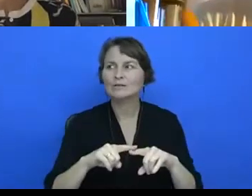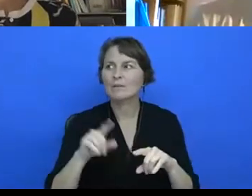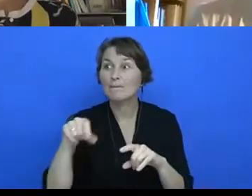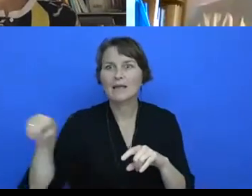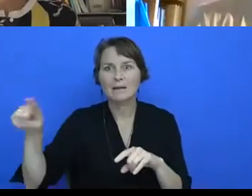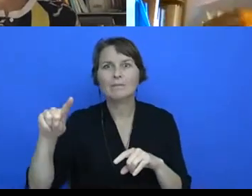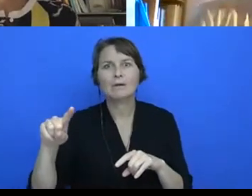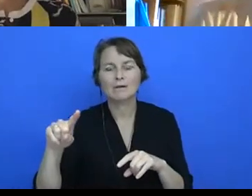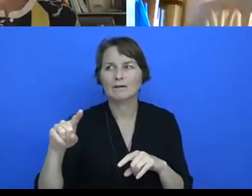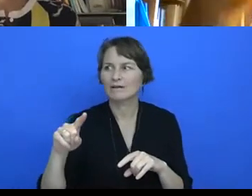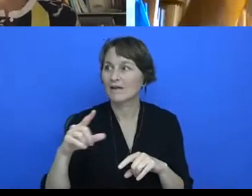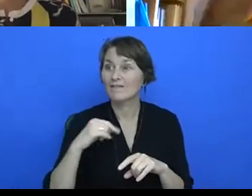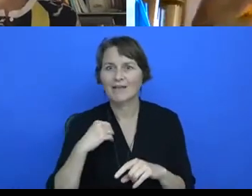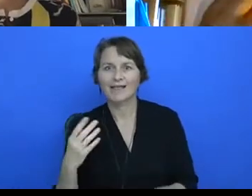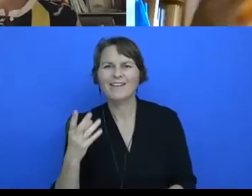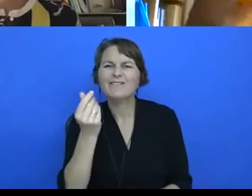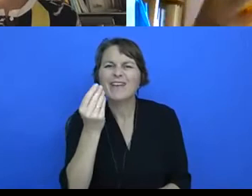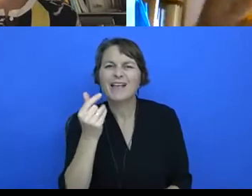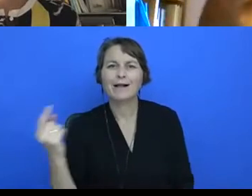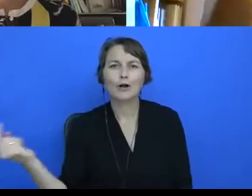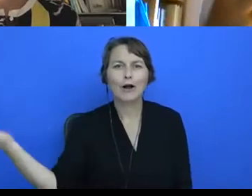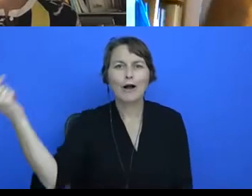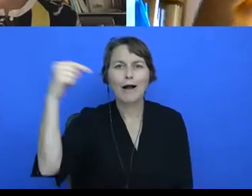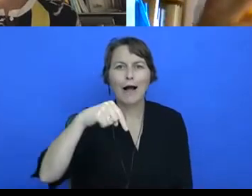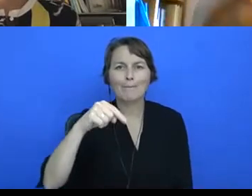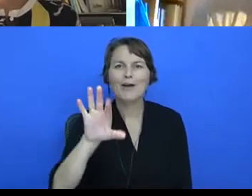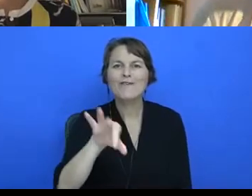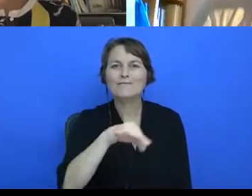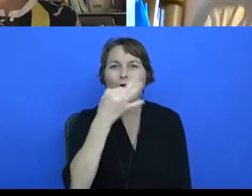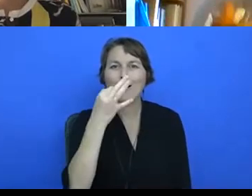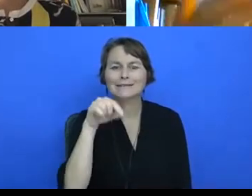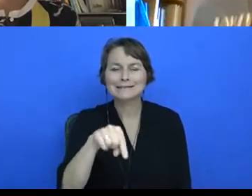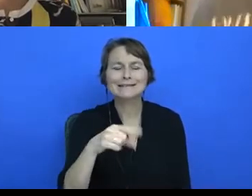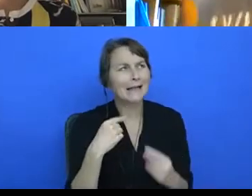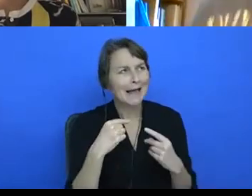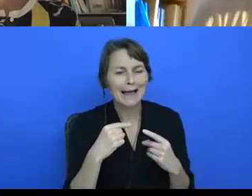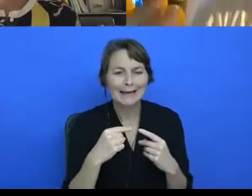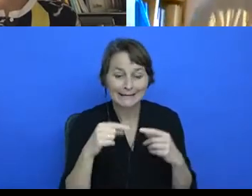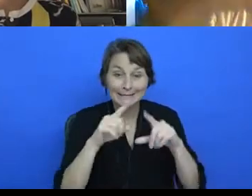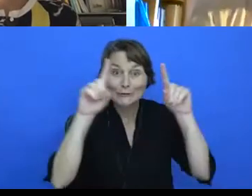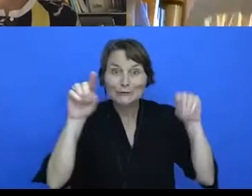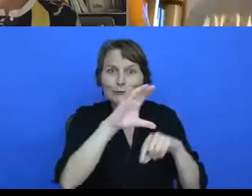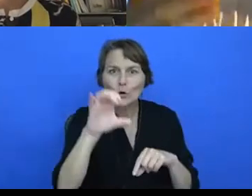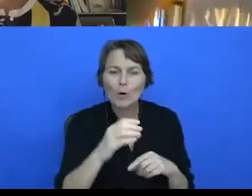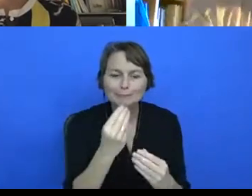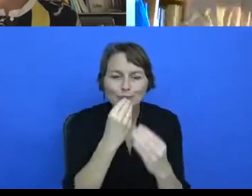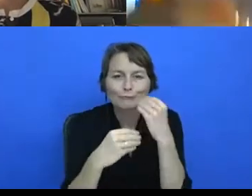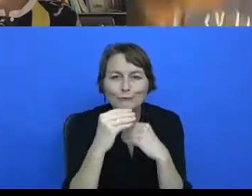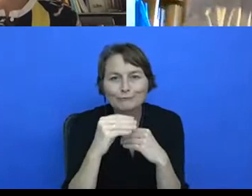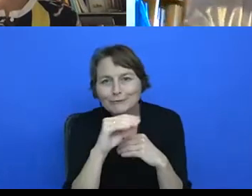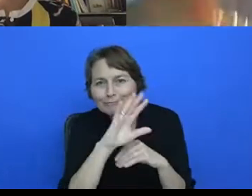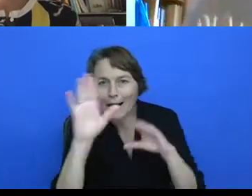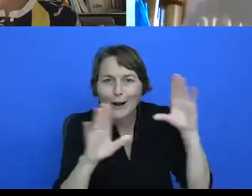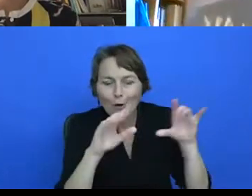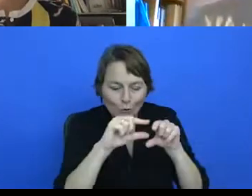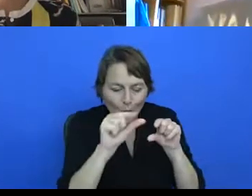to France. We sort of, you know, we actually had breakfast in front of everybody, eating a croissant. It was 8 o'clock in the morning for us, but it, you know, sort of might have been in the